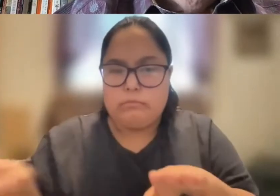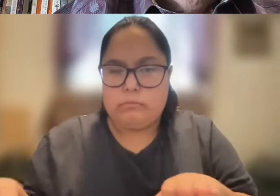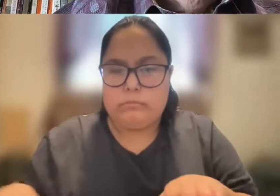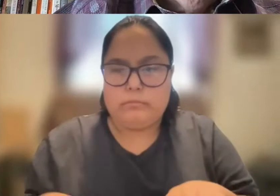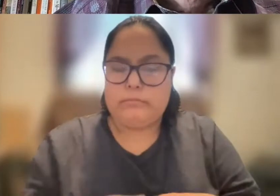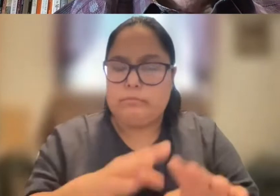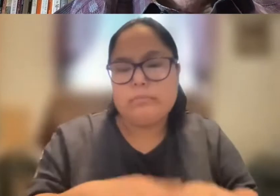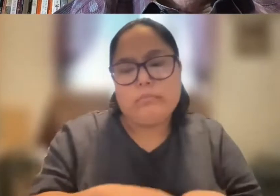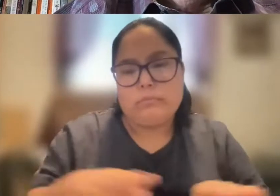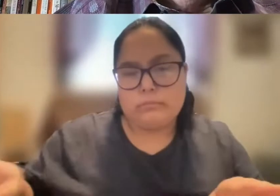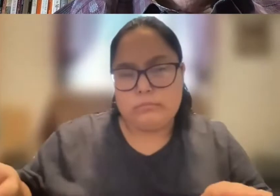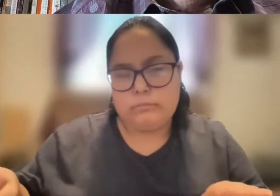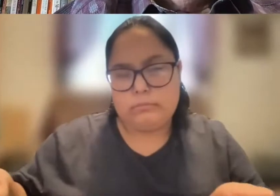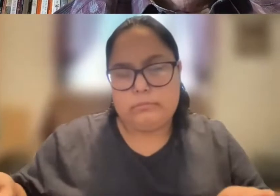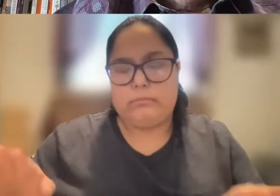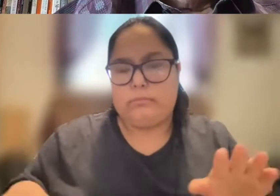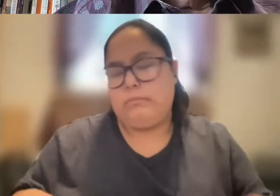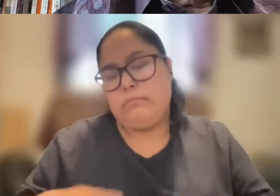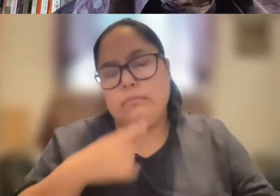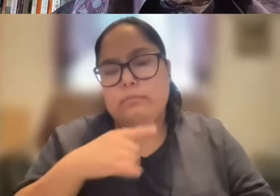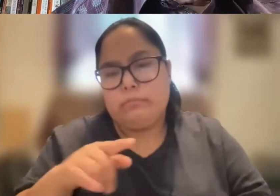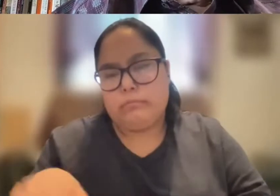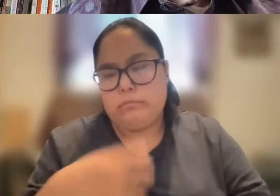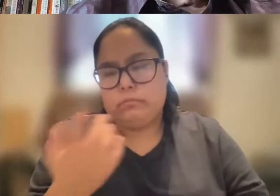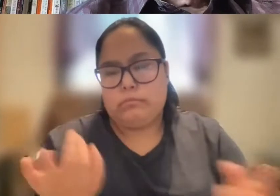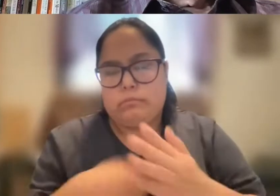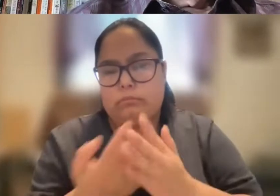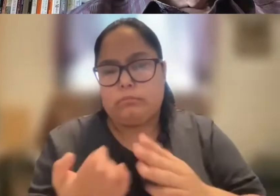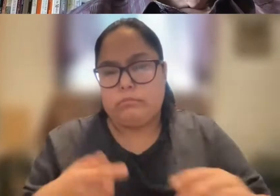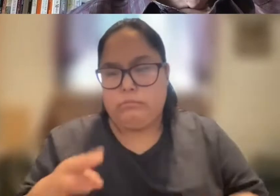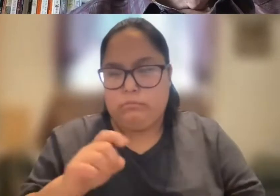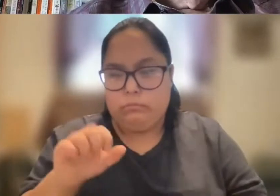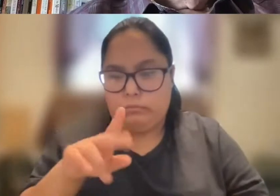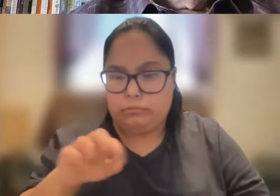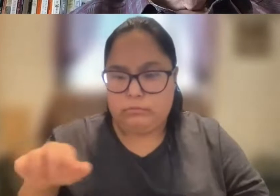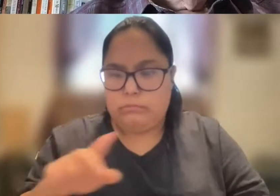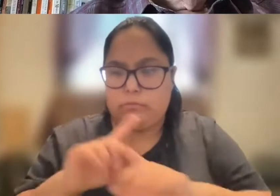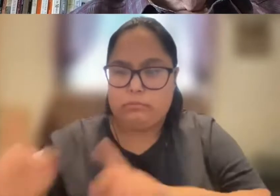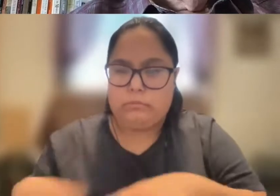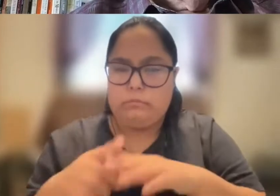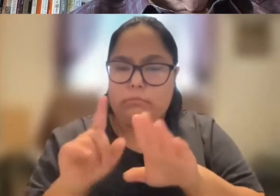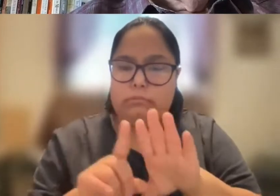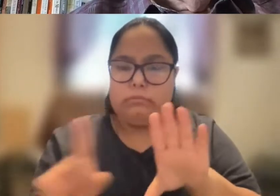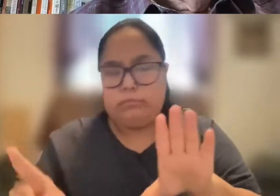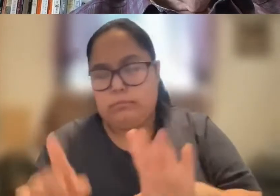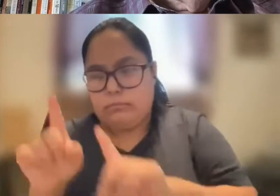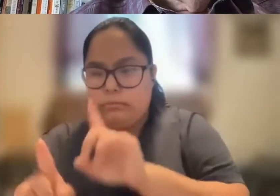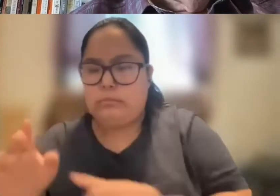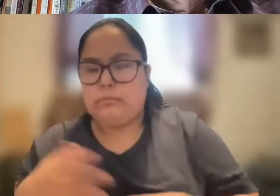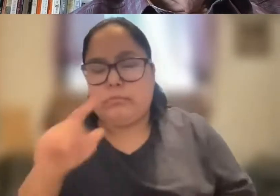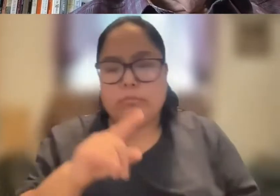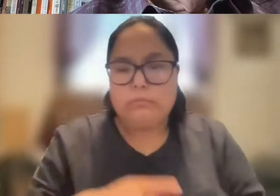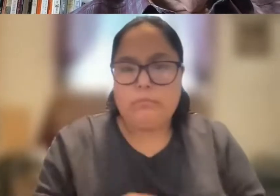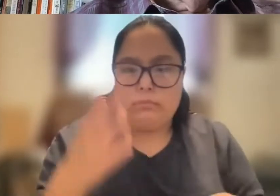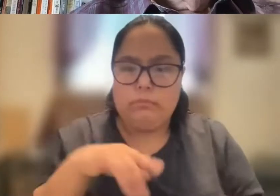far side of the parking lot. They waited for the soldiers in training to form up. And then as soon as they were formed